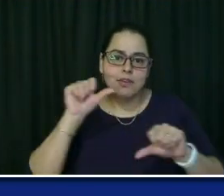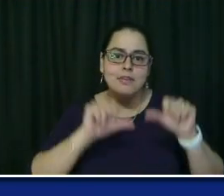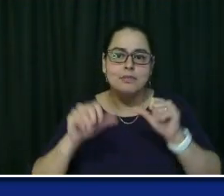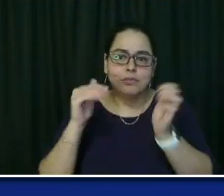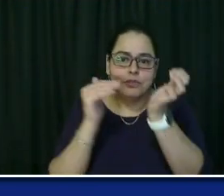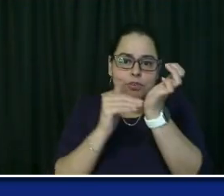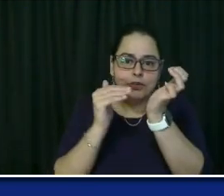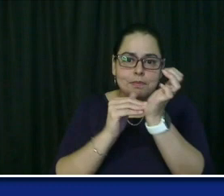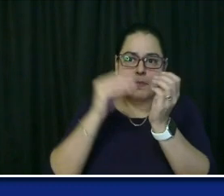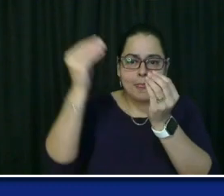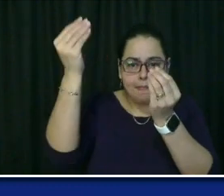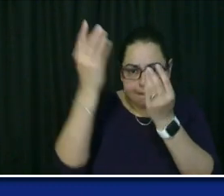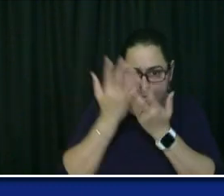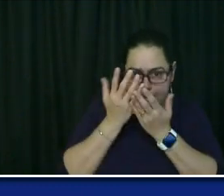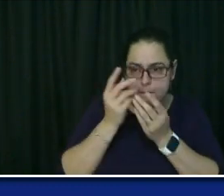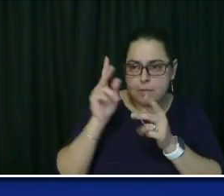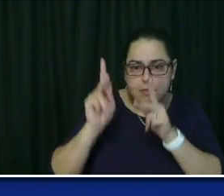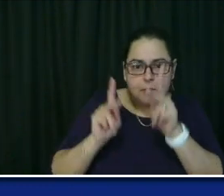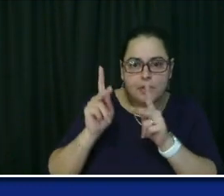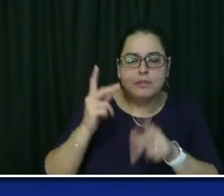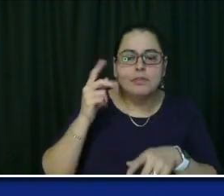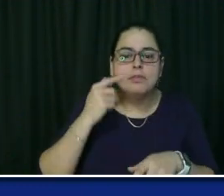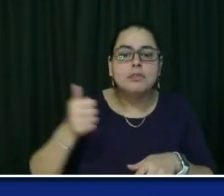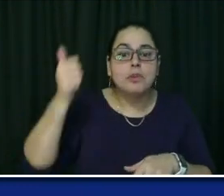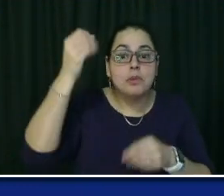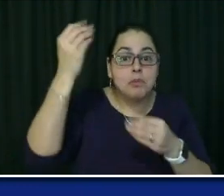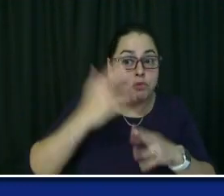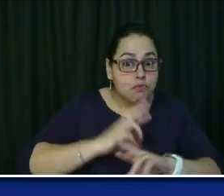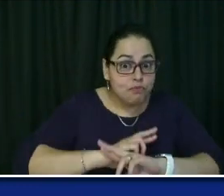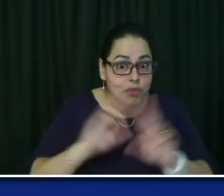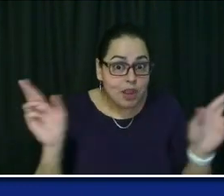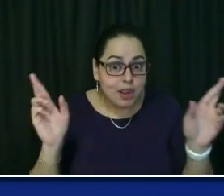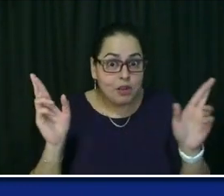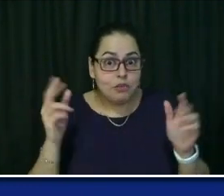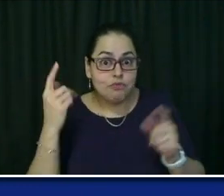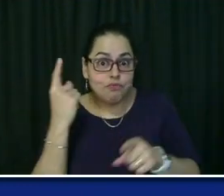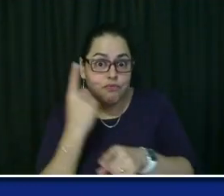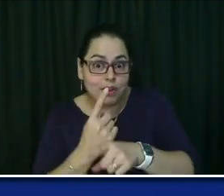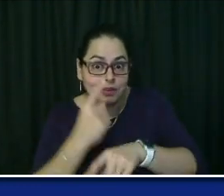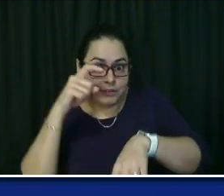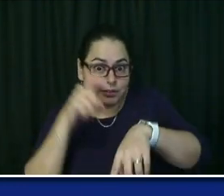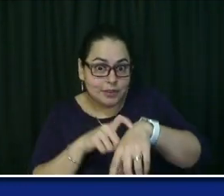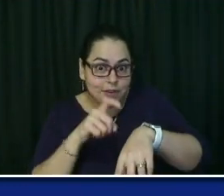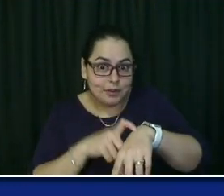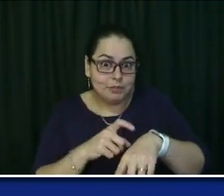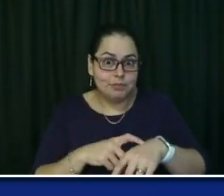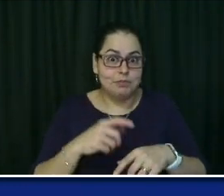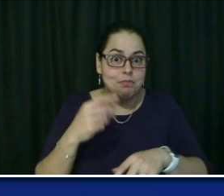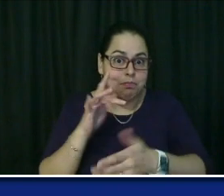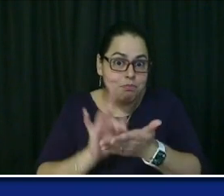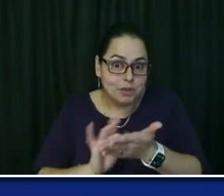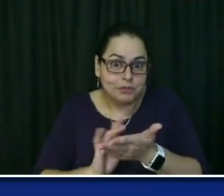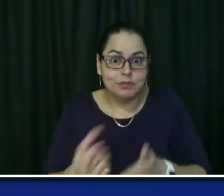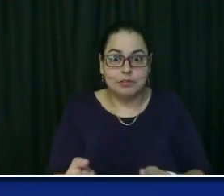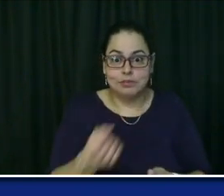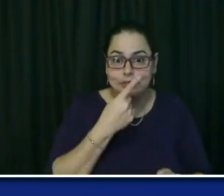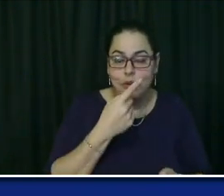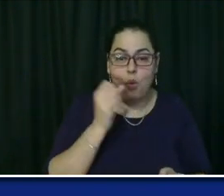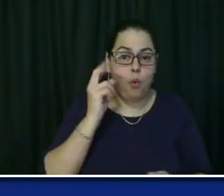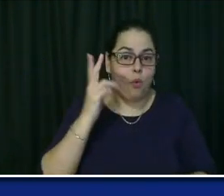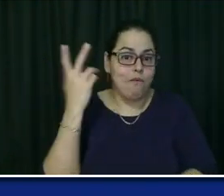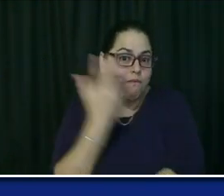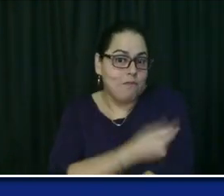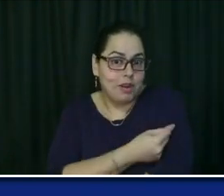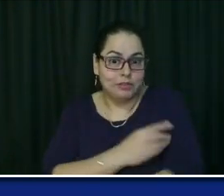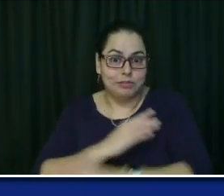don't have it. Just like I'm going to take a flu shot. I guess we're planning to do that fairly shortly. The flu shot will reduce my likelihood of getting the flu. We trust